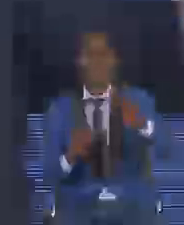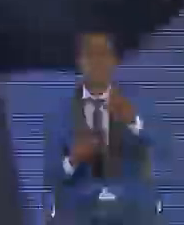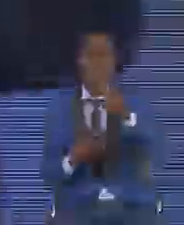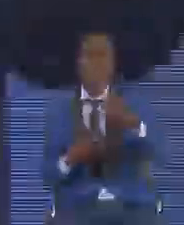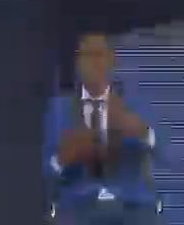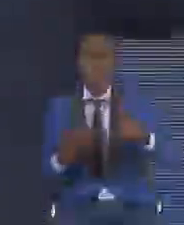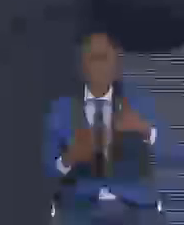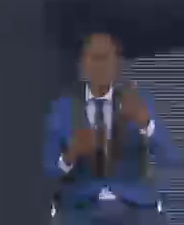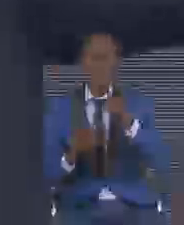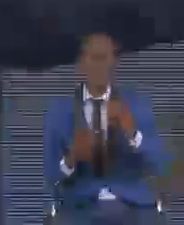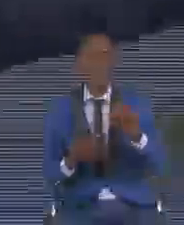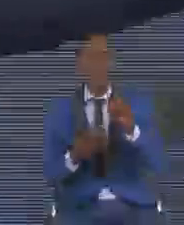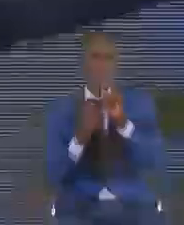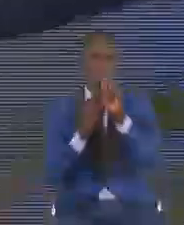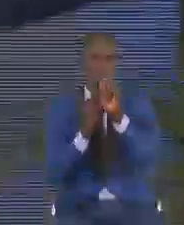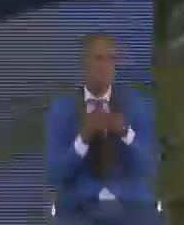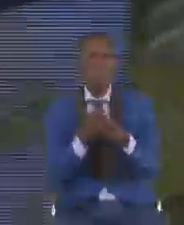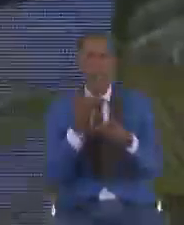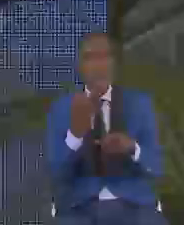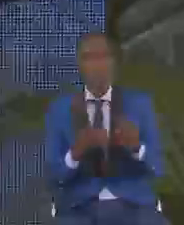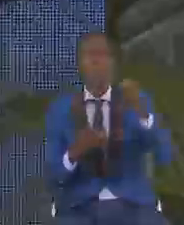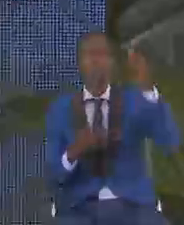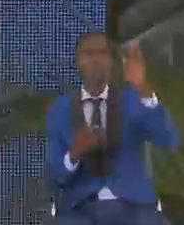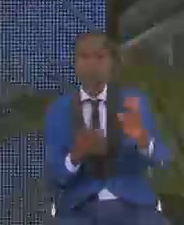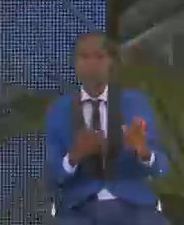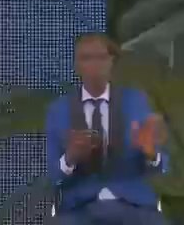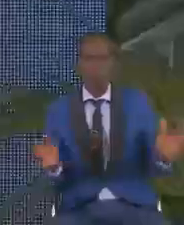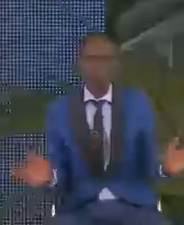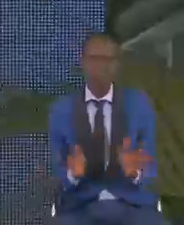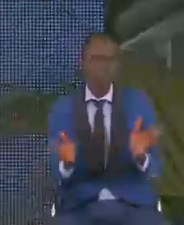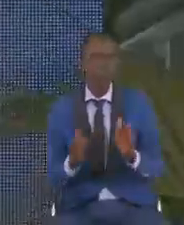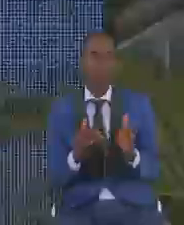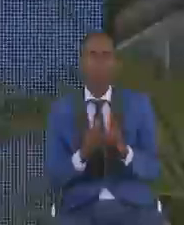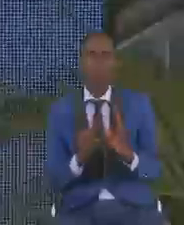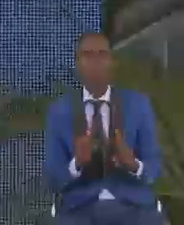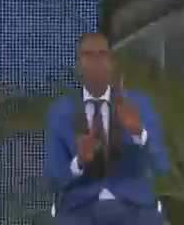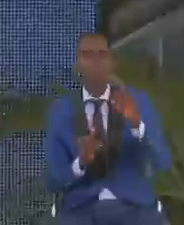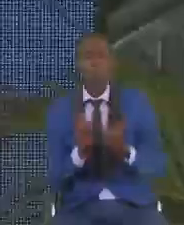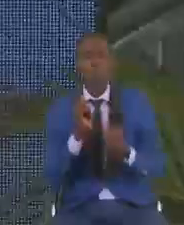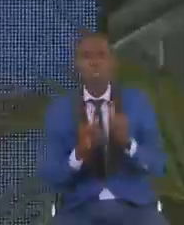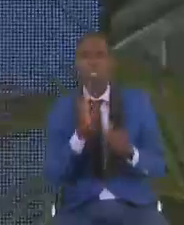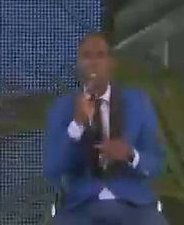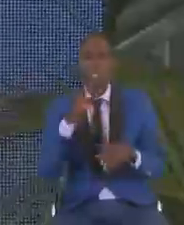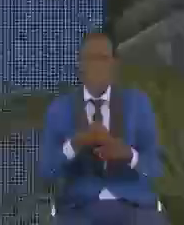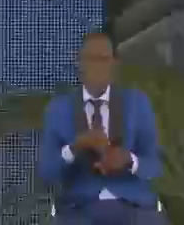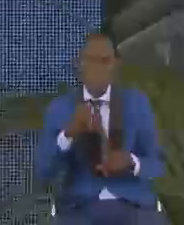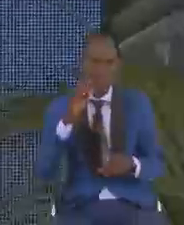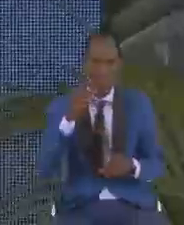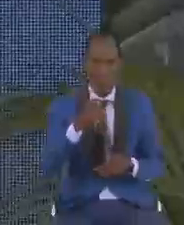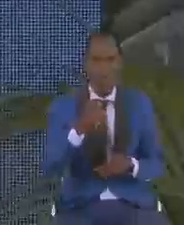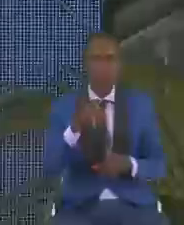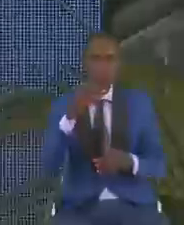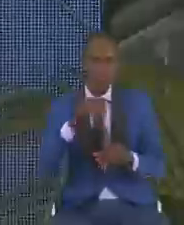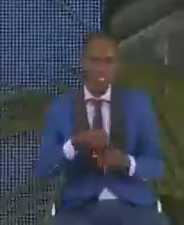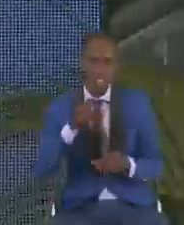the gift of God, stir it up, which is in thee, in thee, in